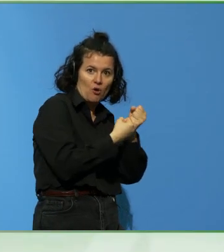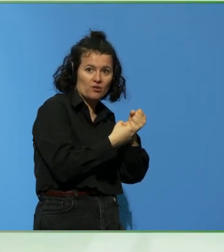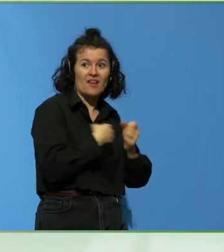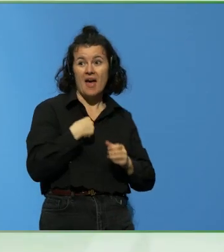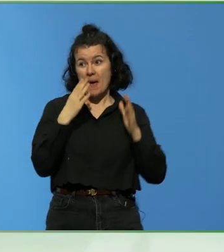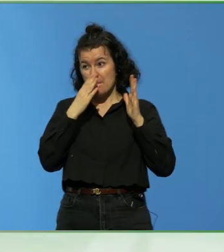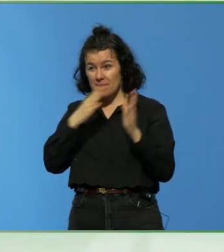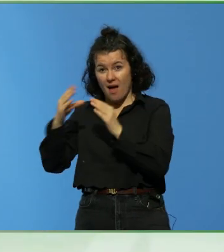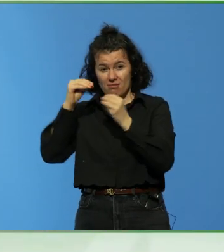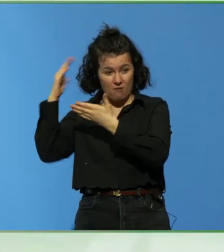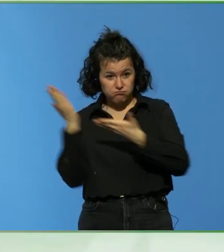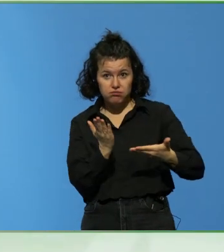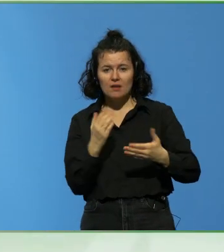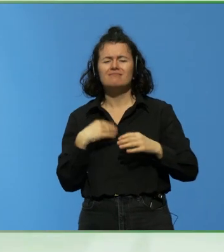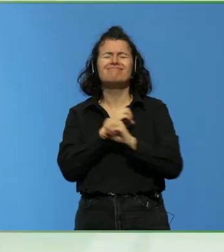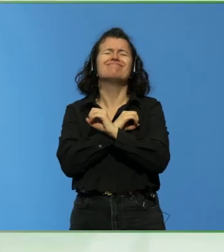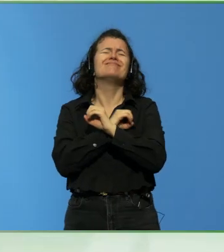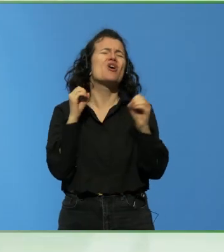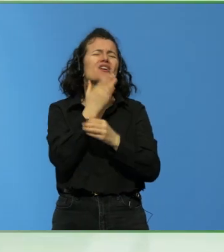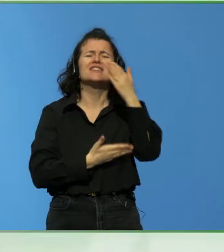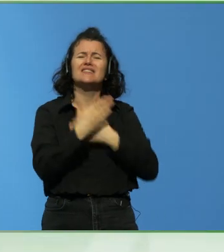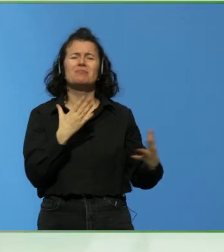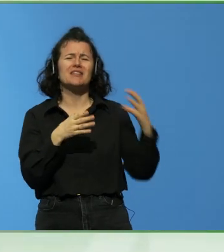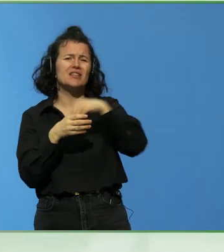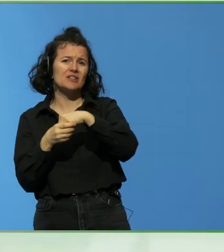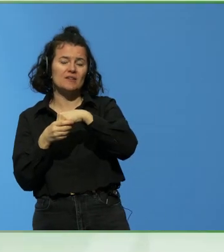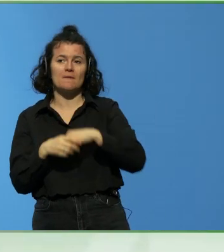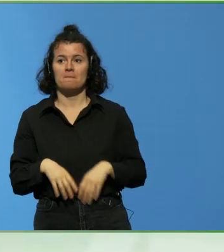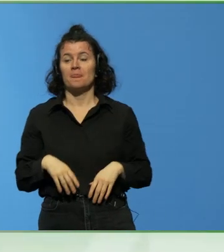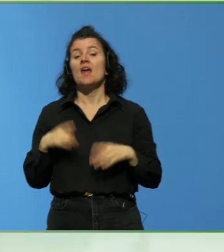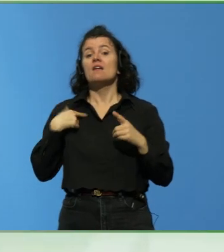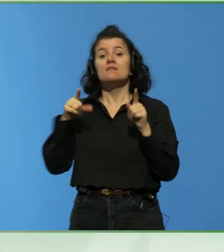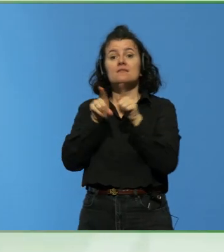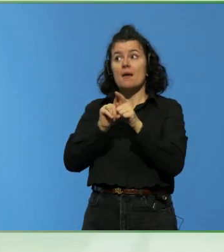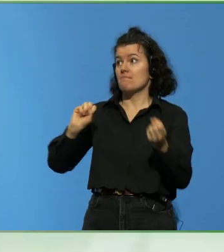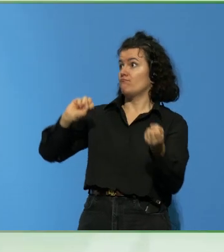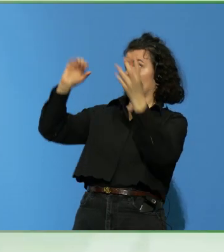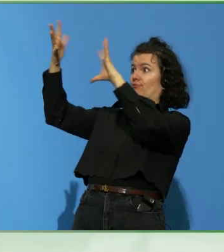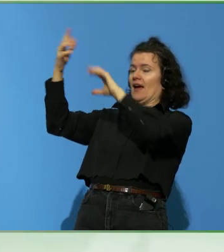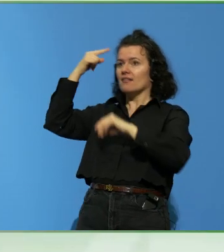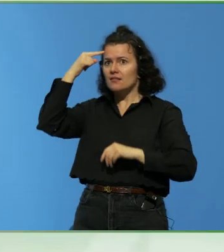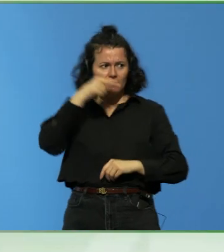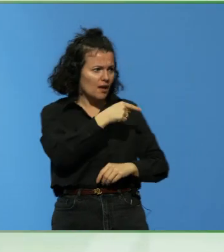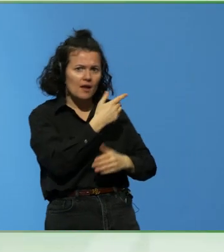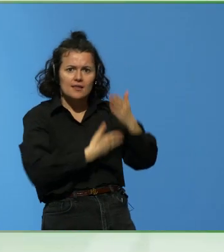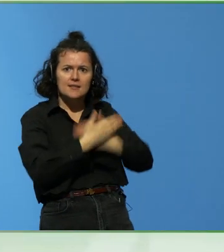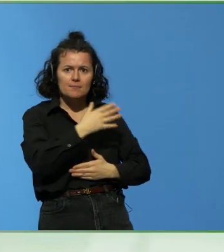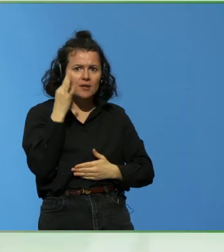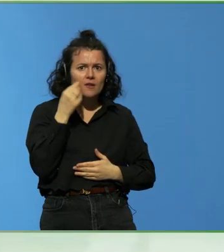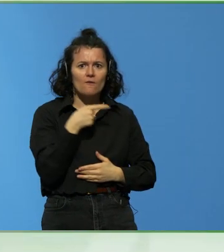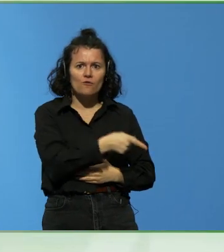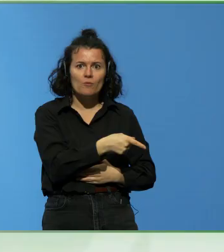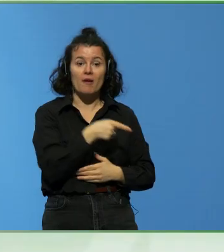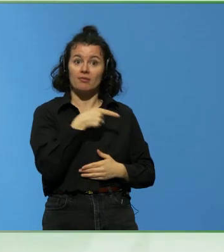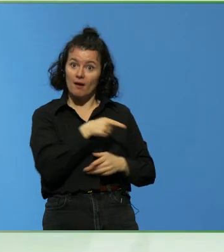is not about women with disabilities as victims of crises. Instead, this session is about the